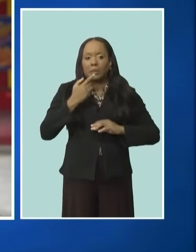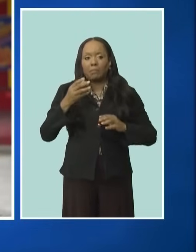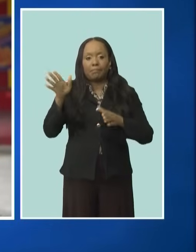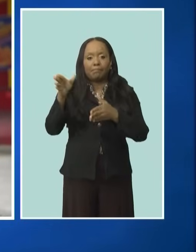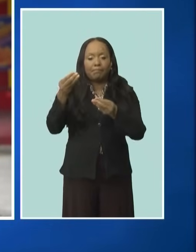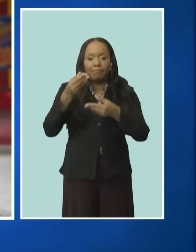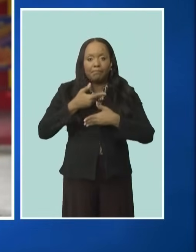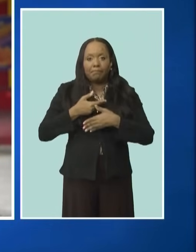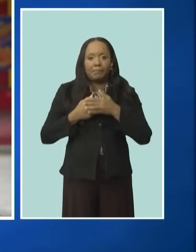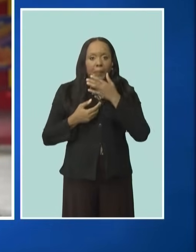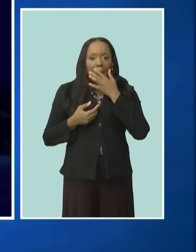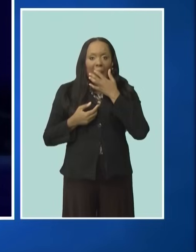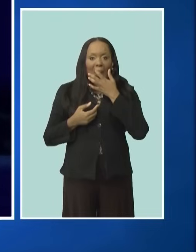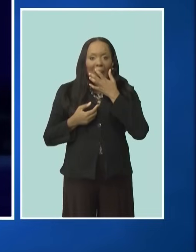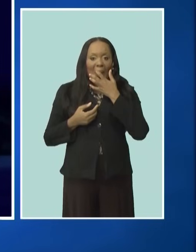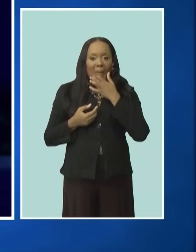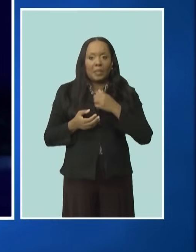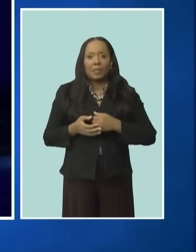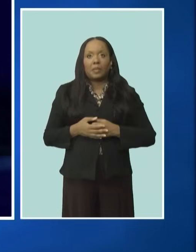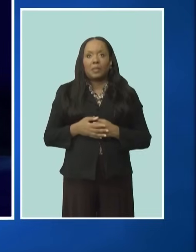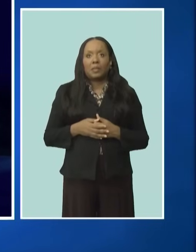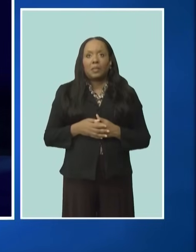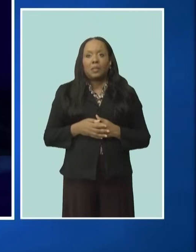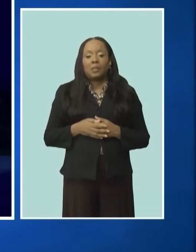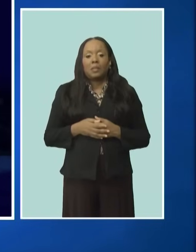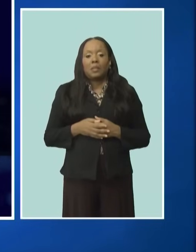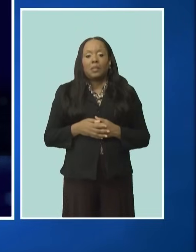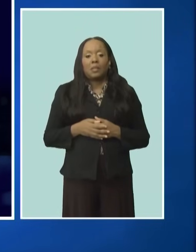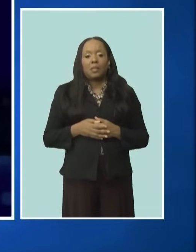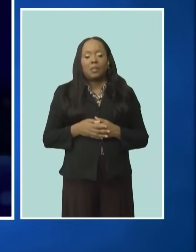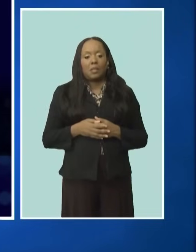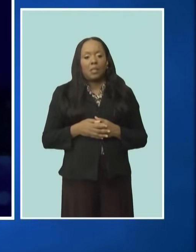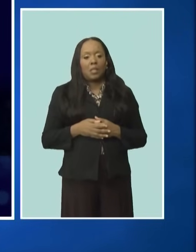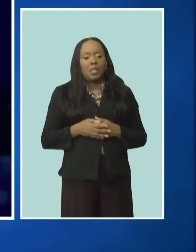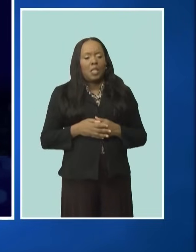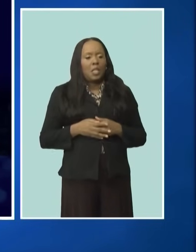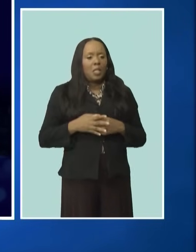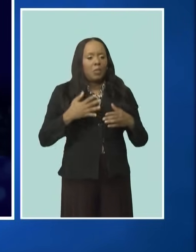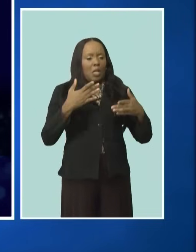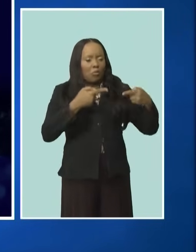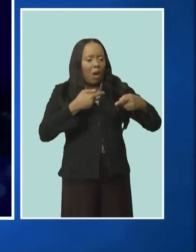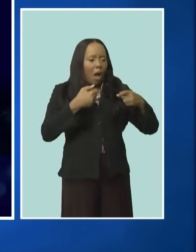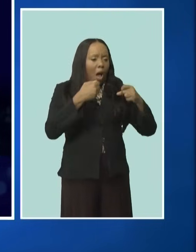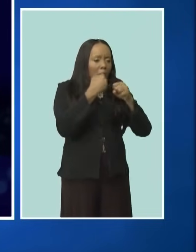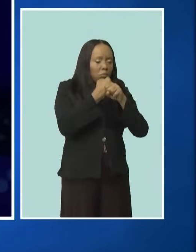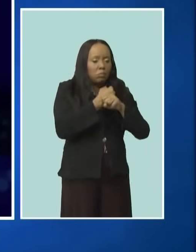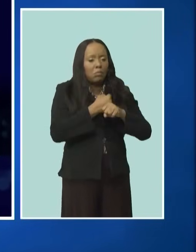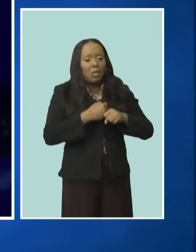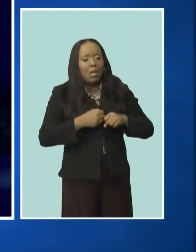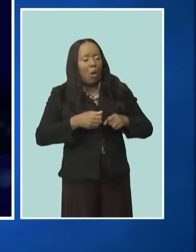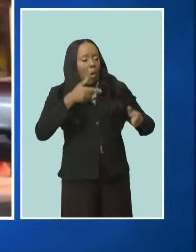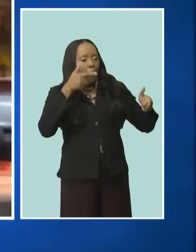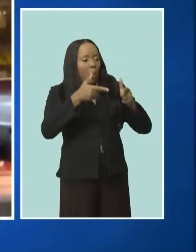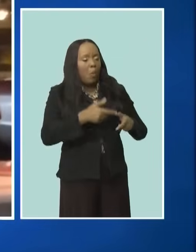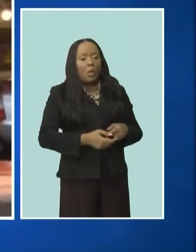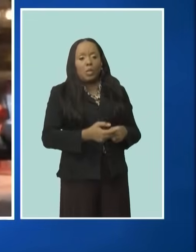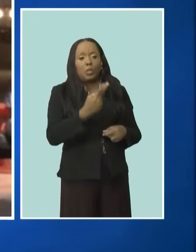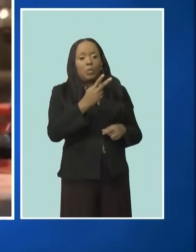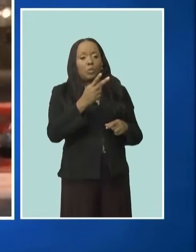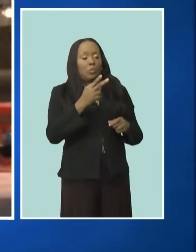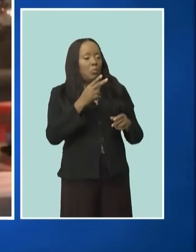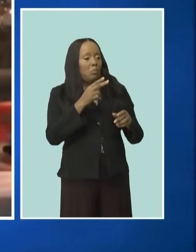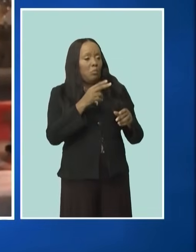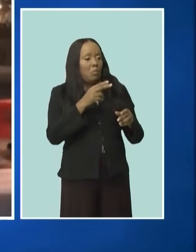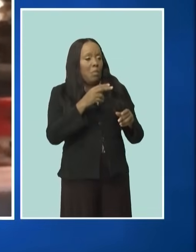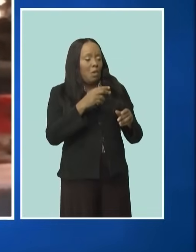further details. A struggle ensued and several shots were discharged, resulting in 2 male family members being shot.